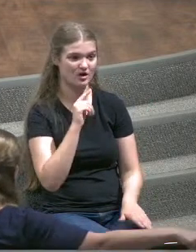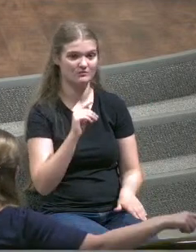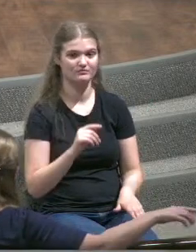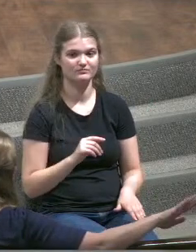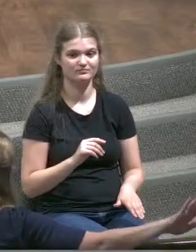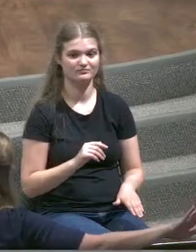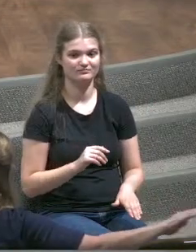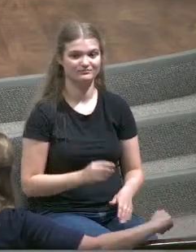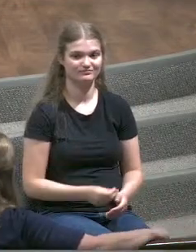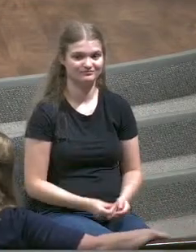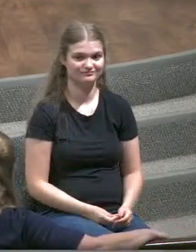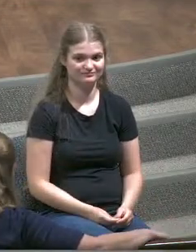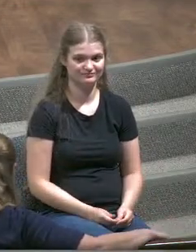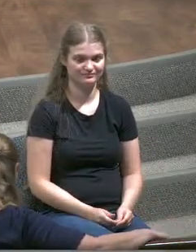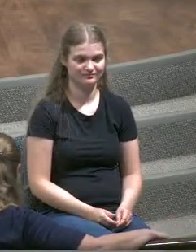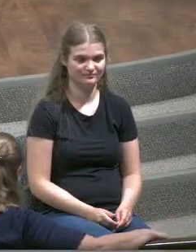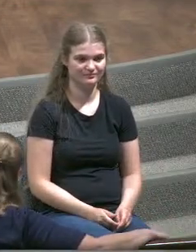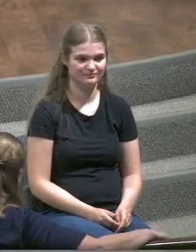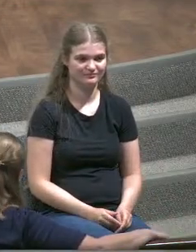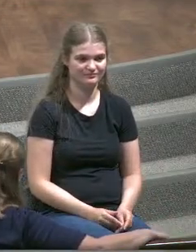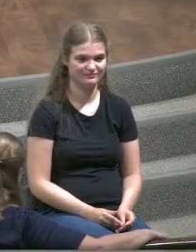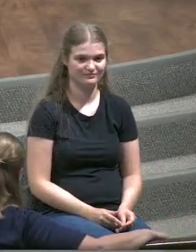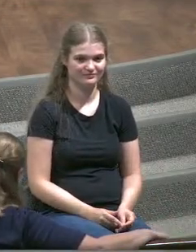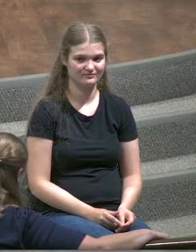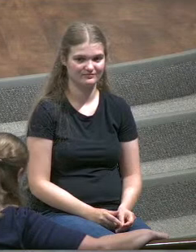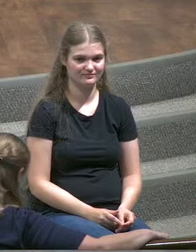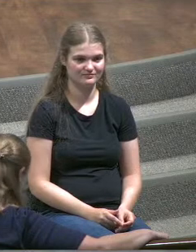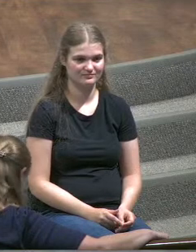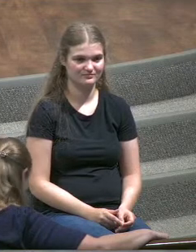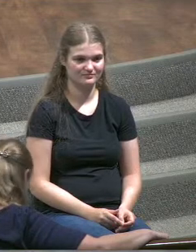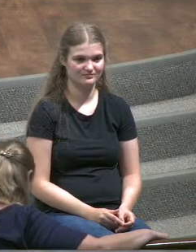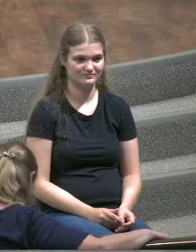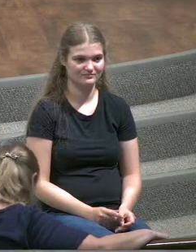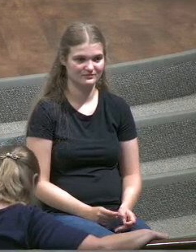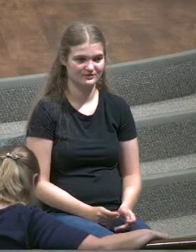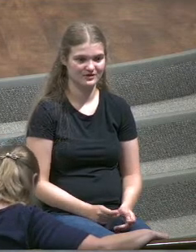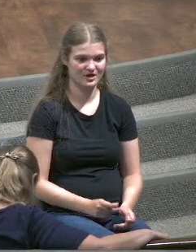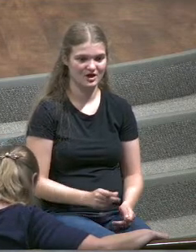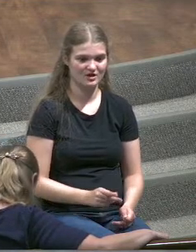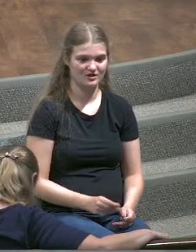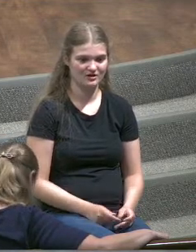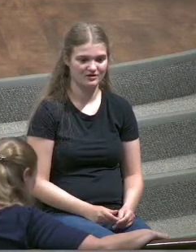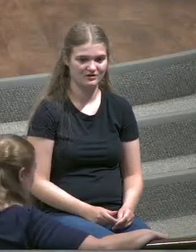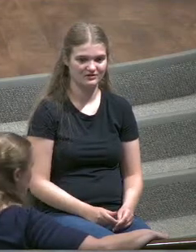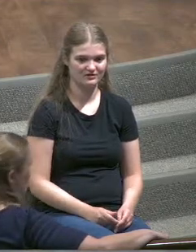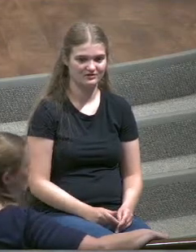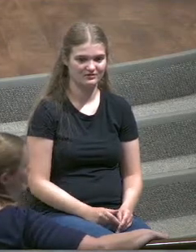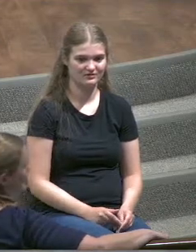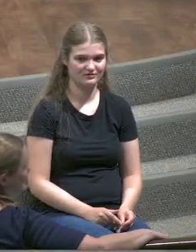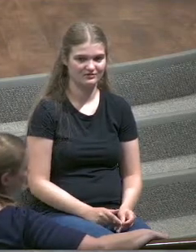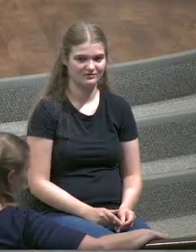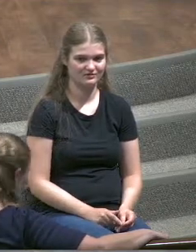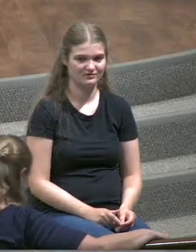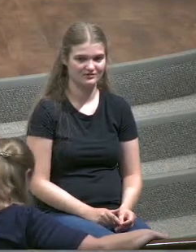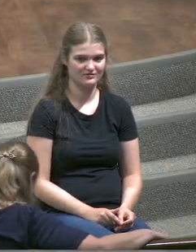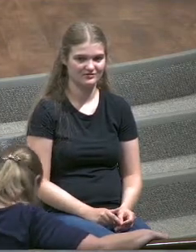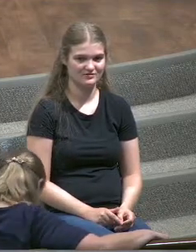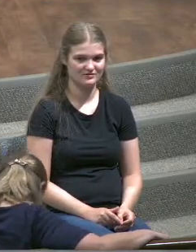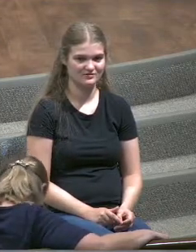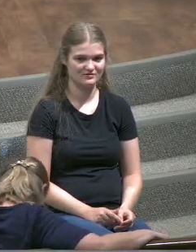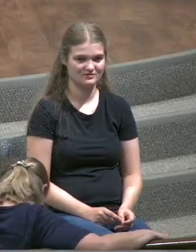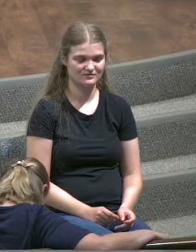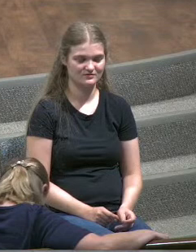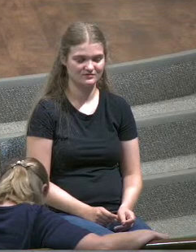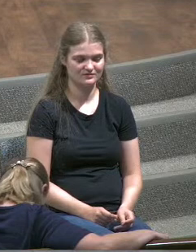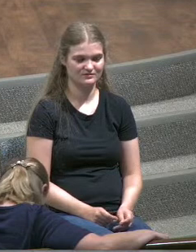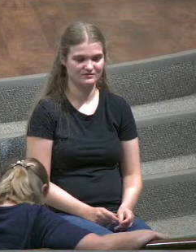sinned, using a form of the Greek that shows continual action. We continue to sin and fall short of the glory